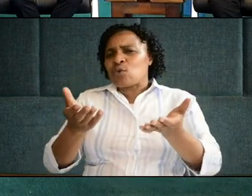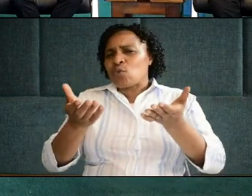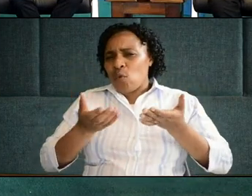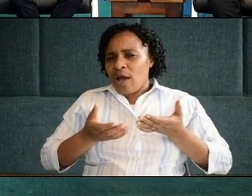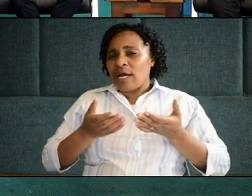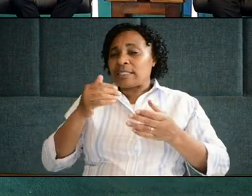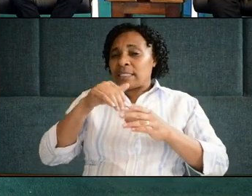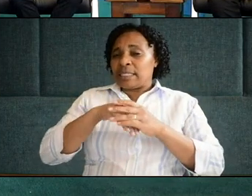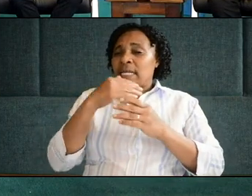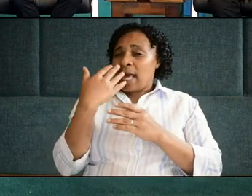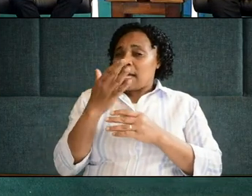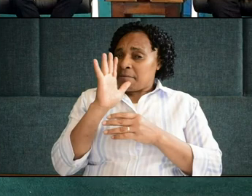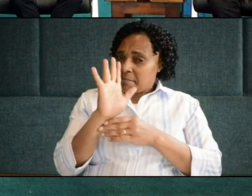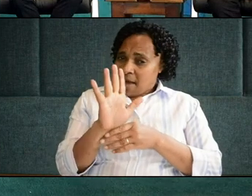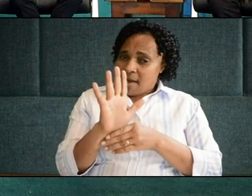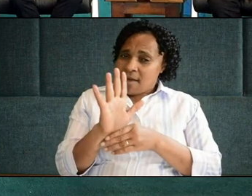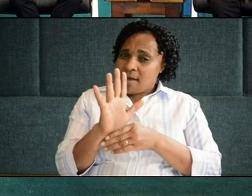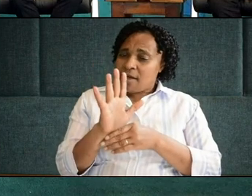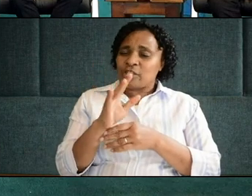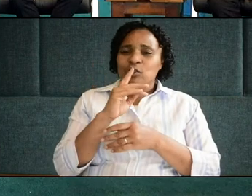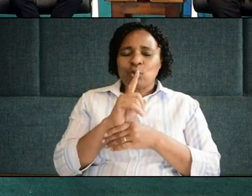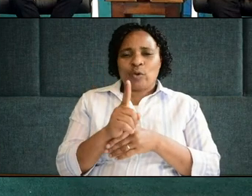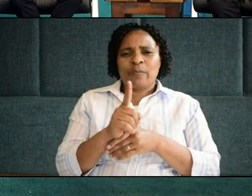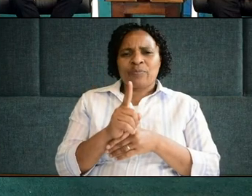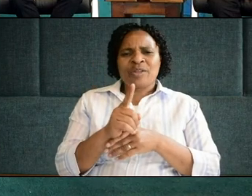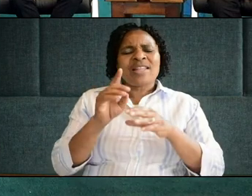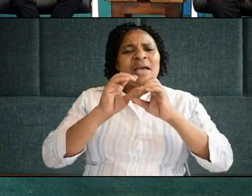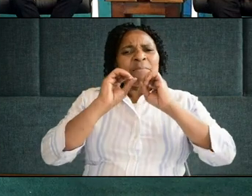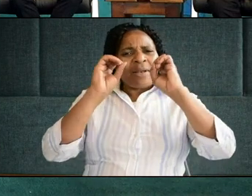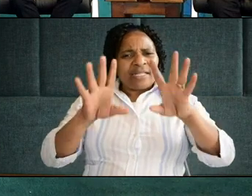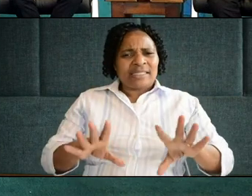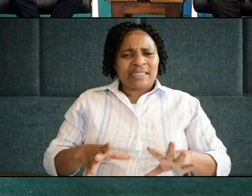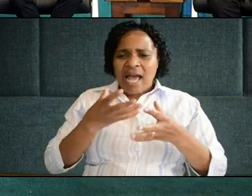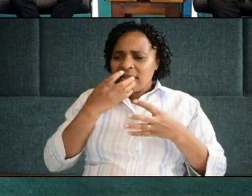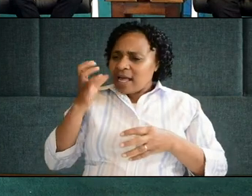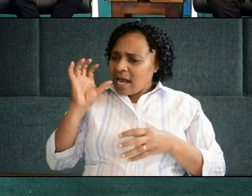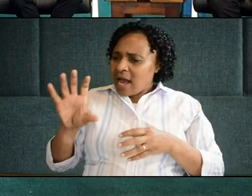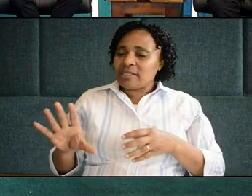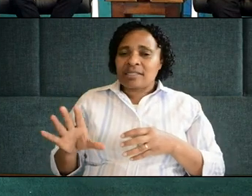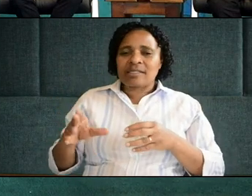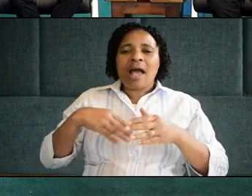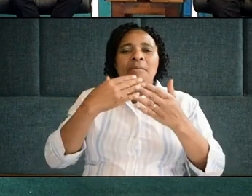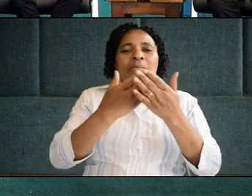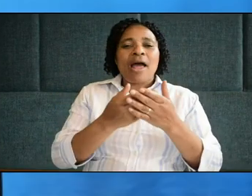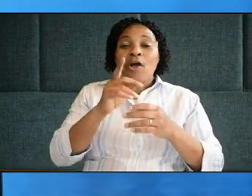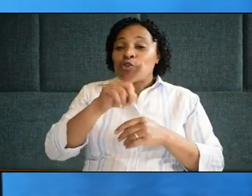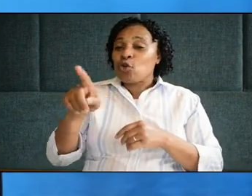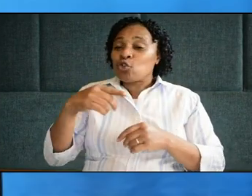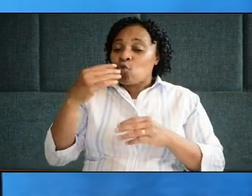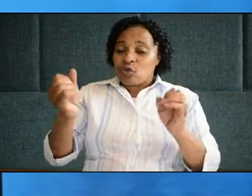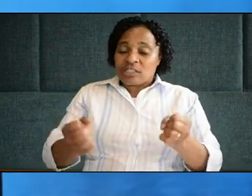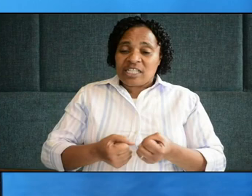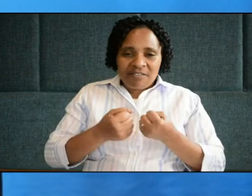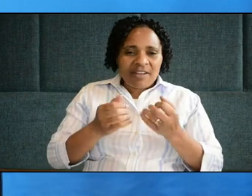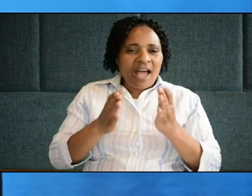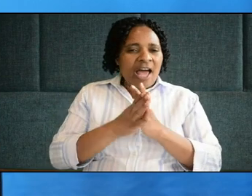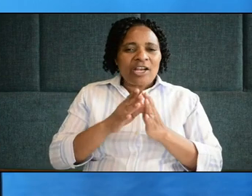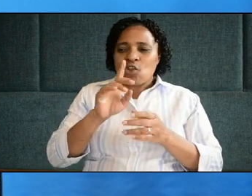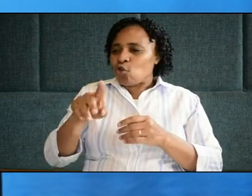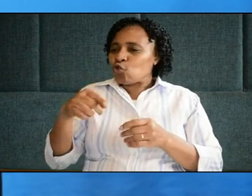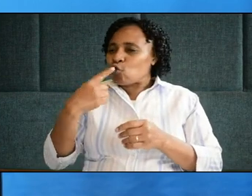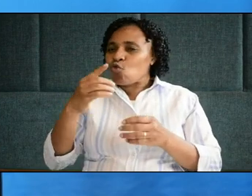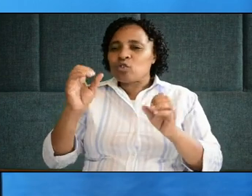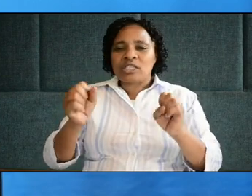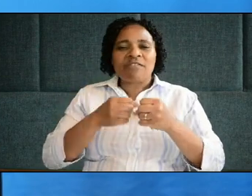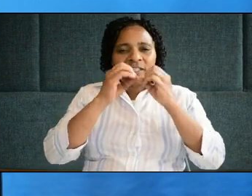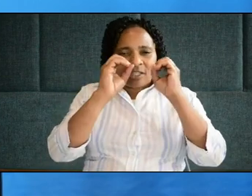hand. So the blessings and the curses apply to those who are saved and those who are not saved, those